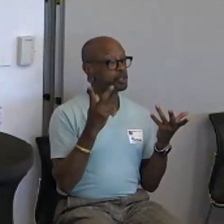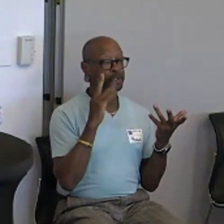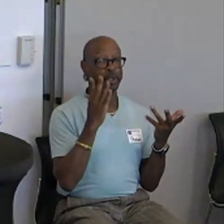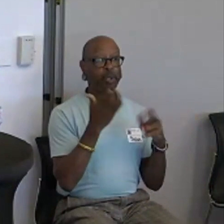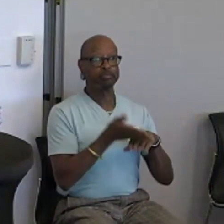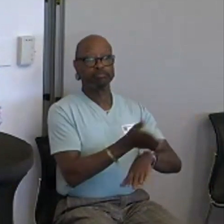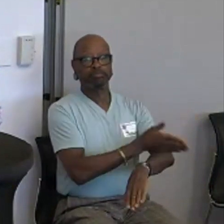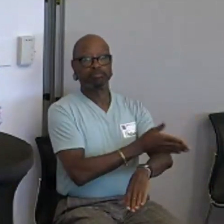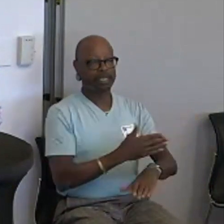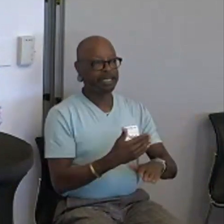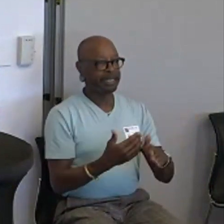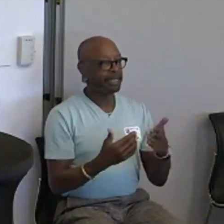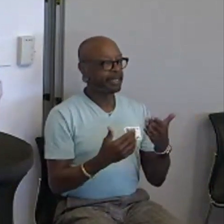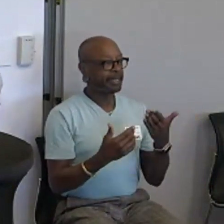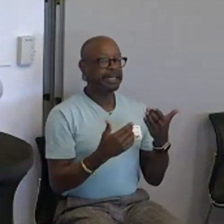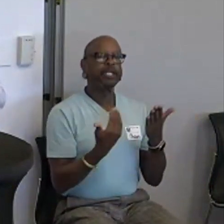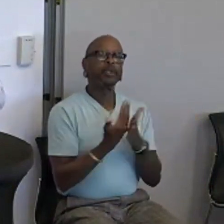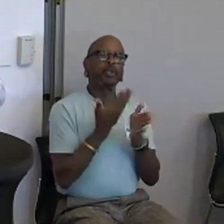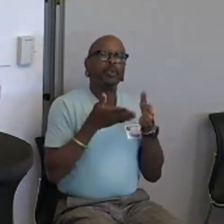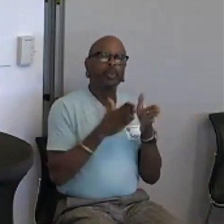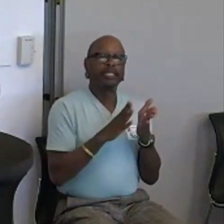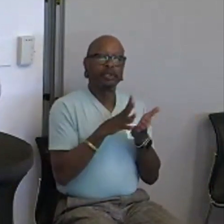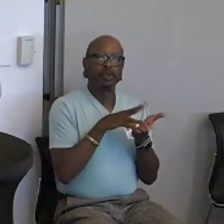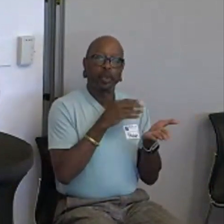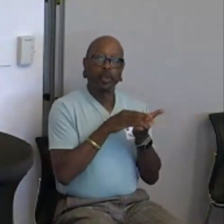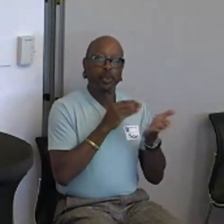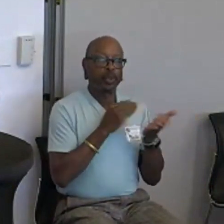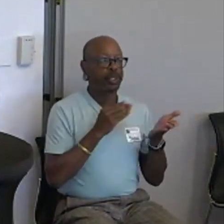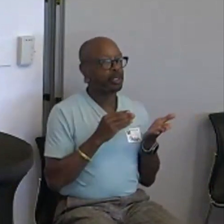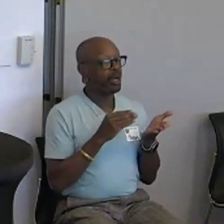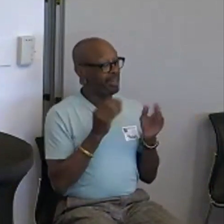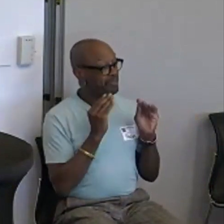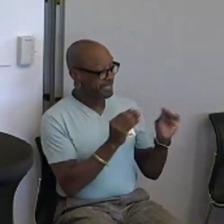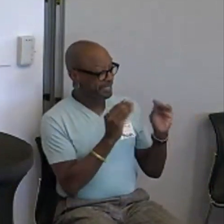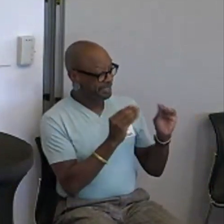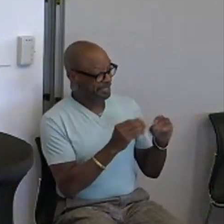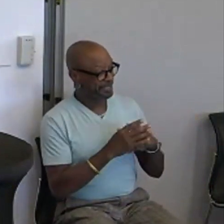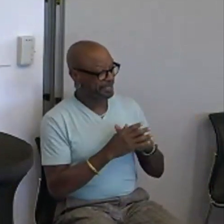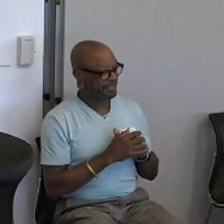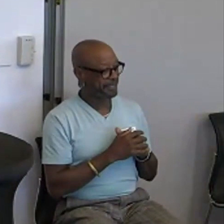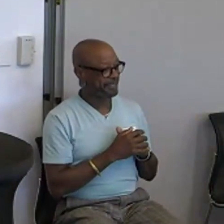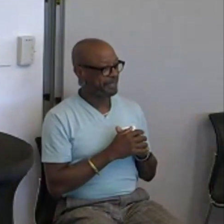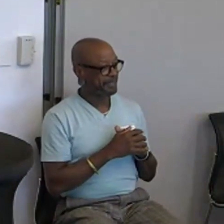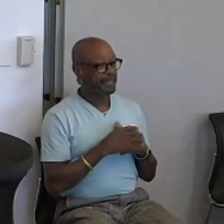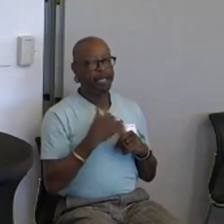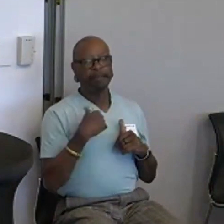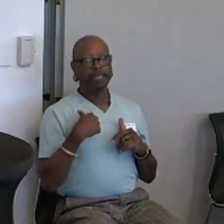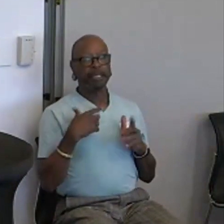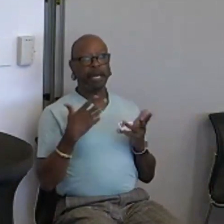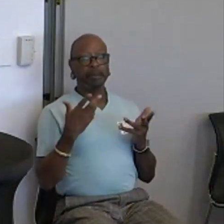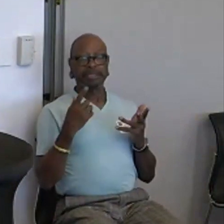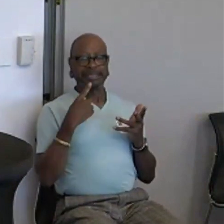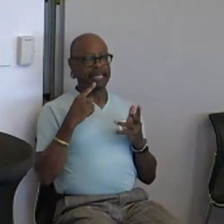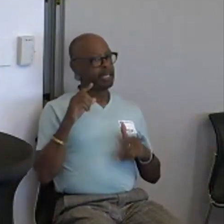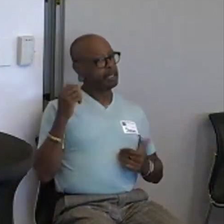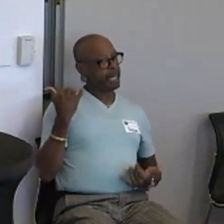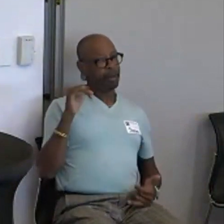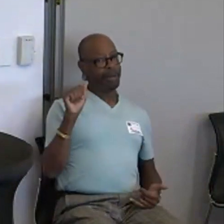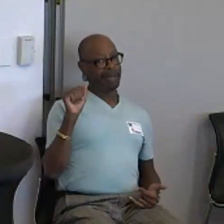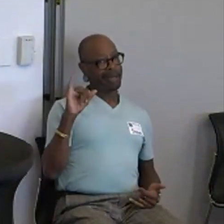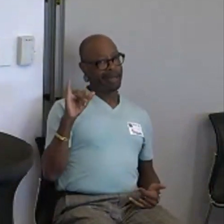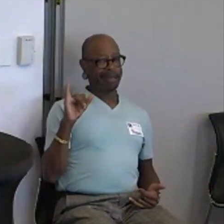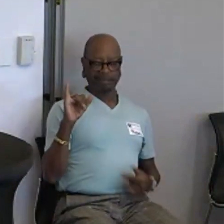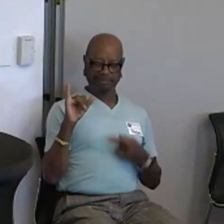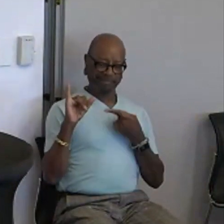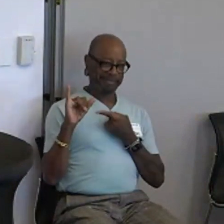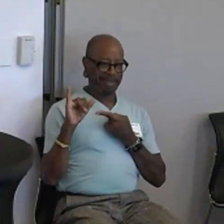advancement in new ways of learning, new ways of teaching. I'll just leave it at AI. And how do